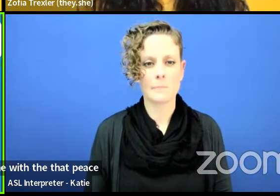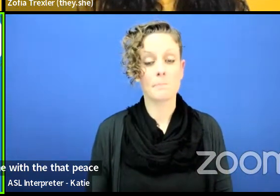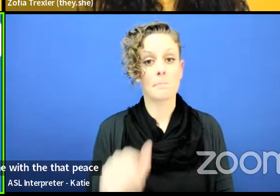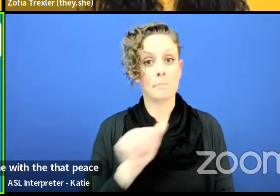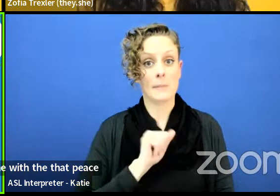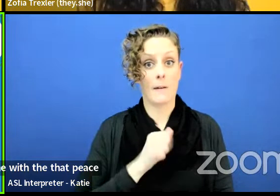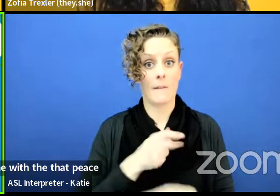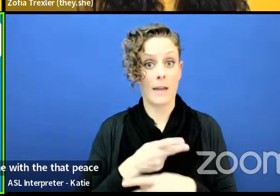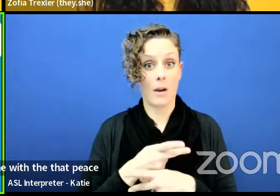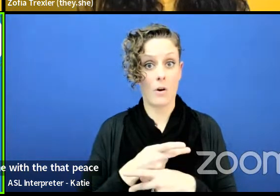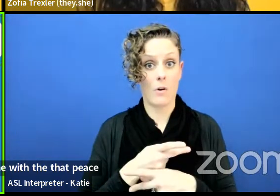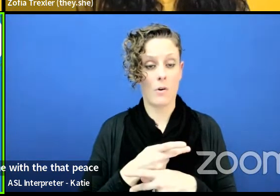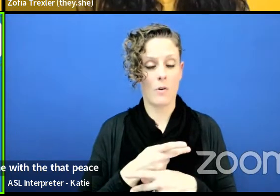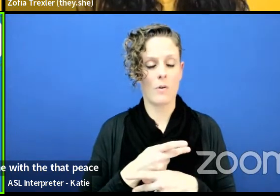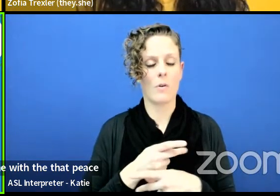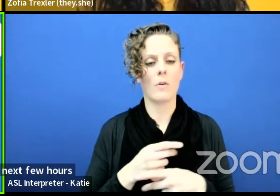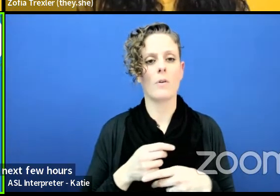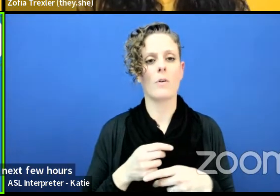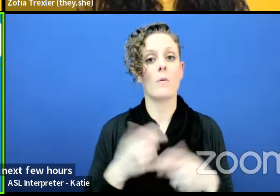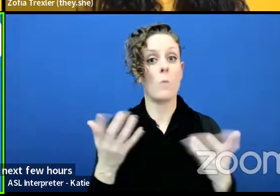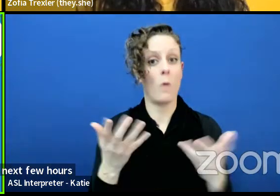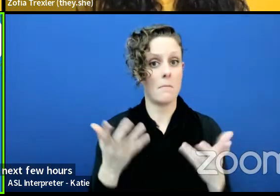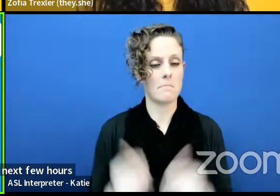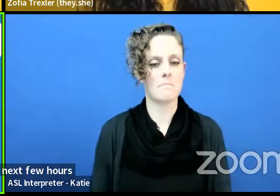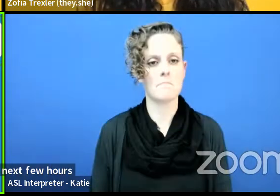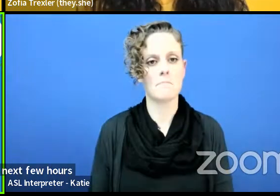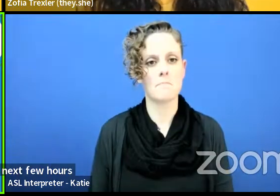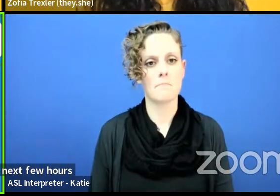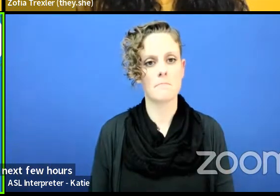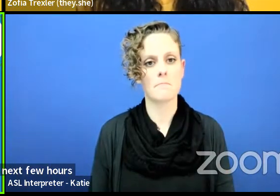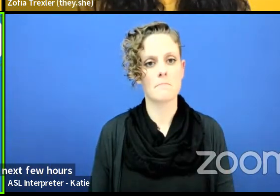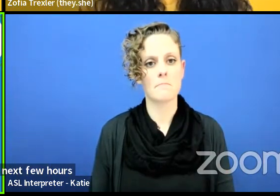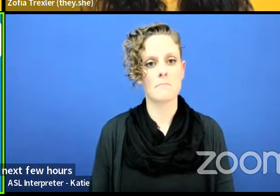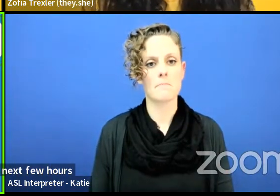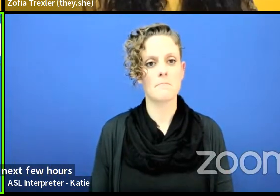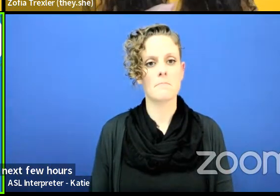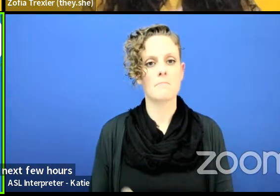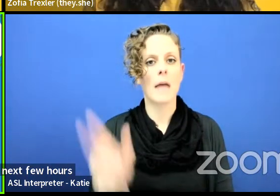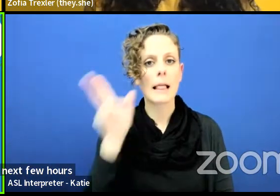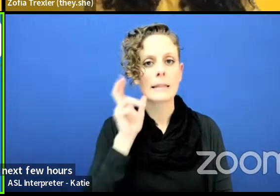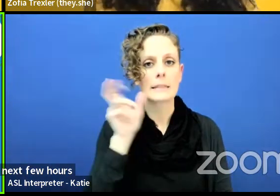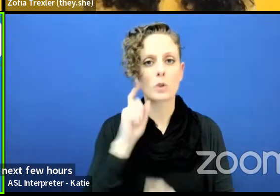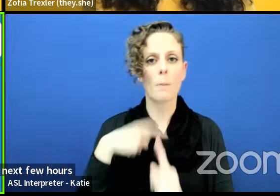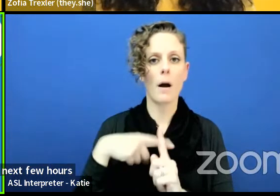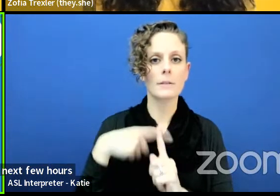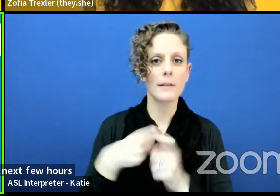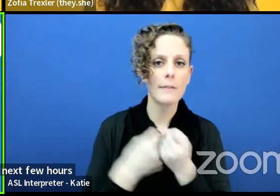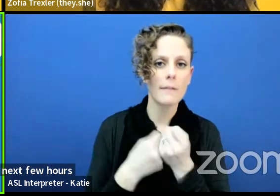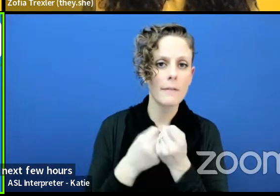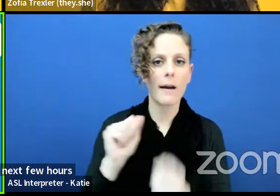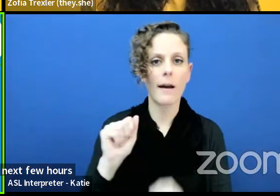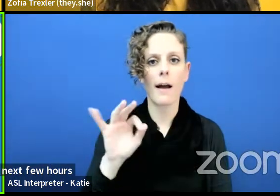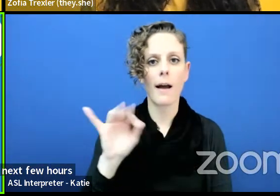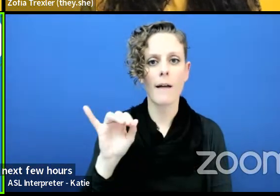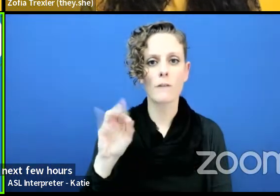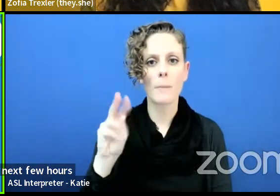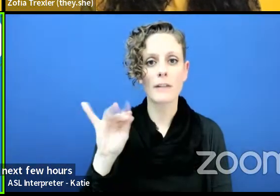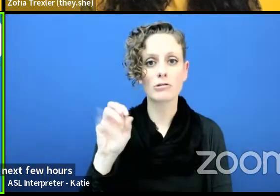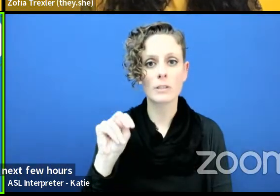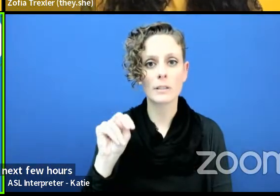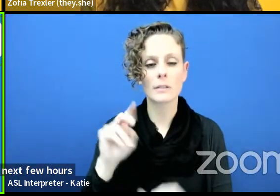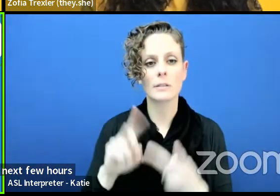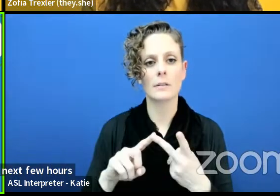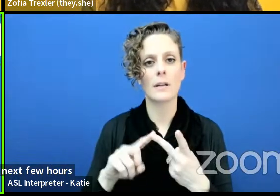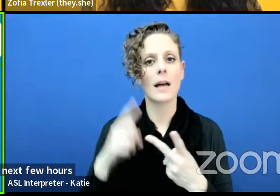Self-care, listening to positive affirmations, doing sound